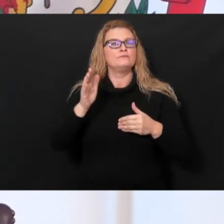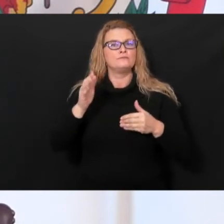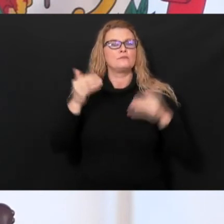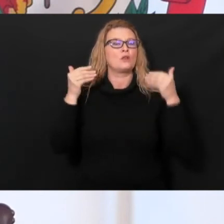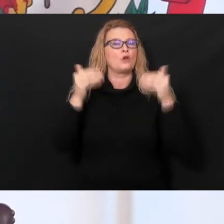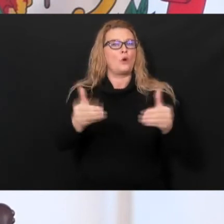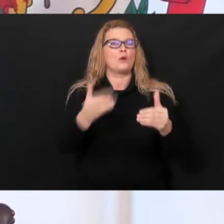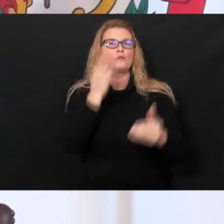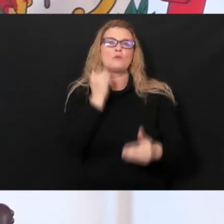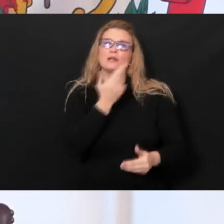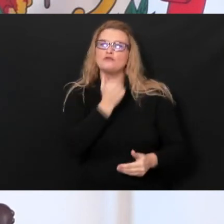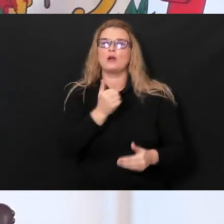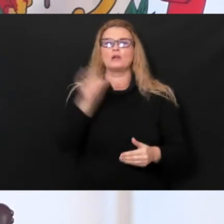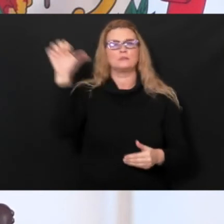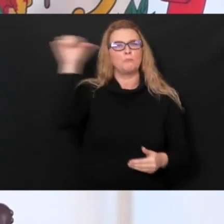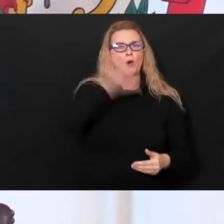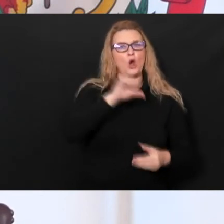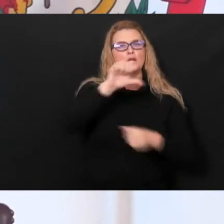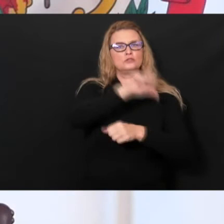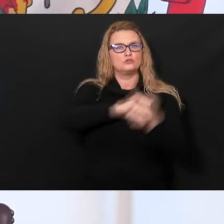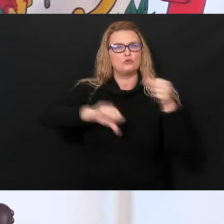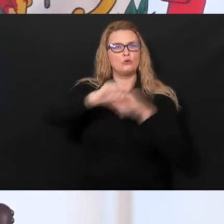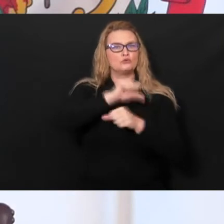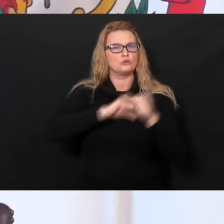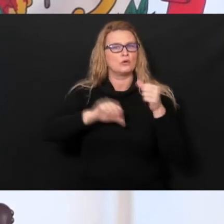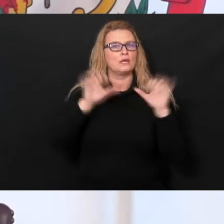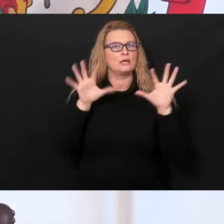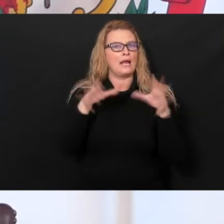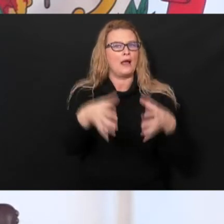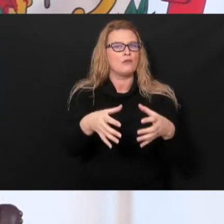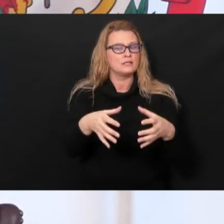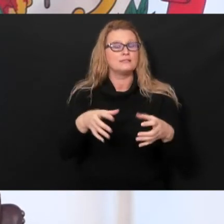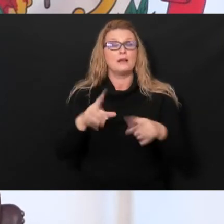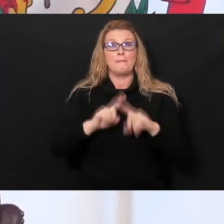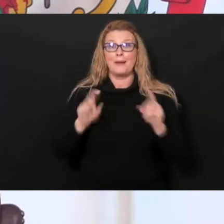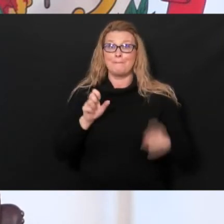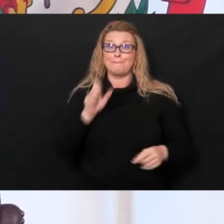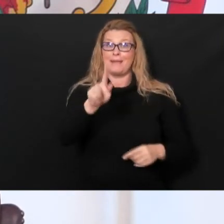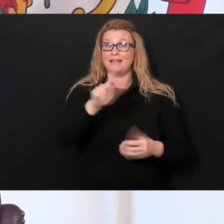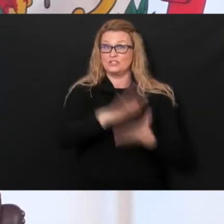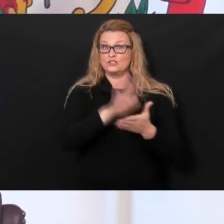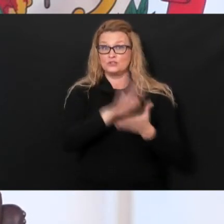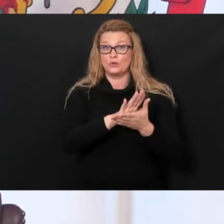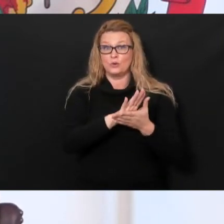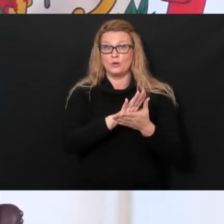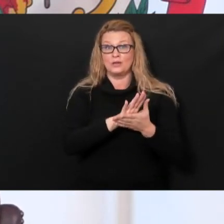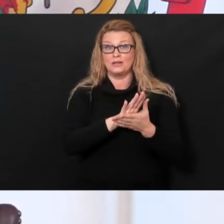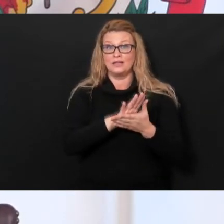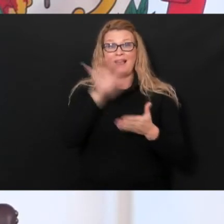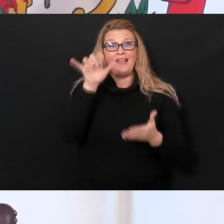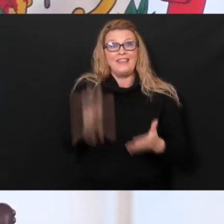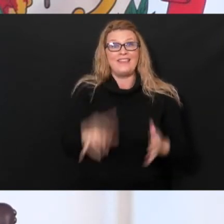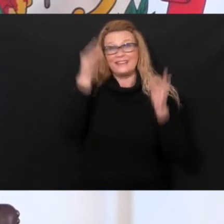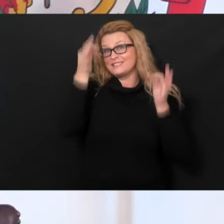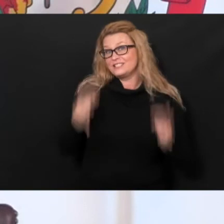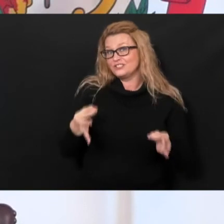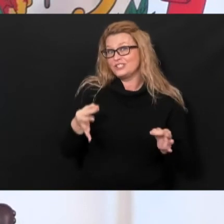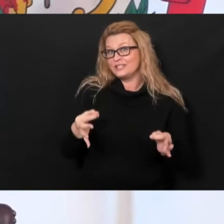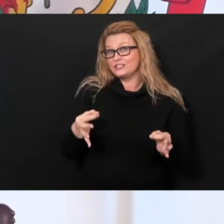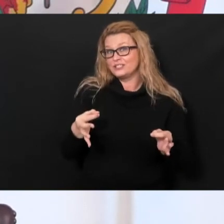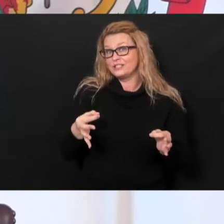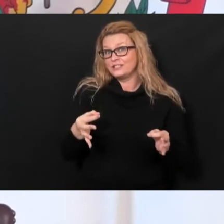and our restaurants and our social gatherings and that stuff. As far as going back to school and everything, that's going to be a decision that really falls